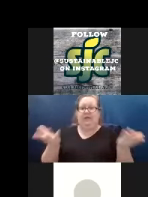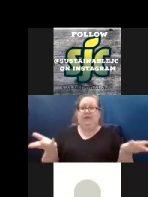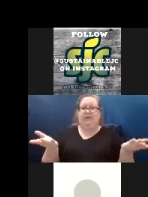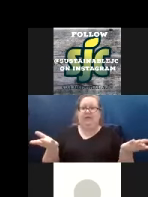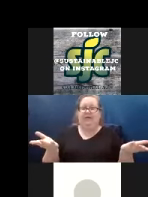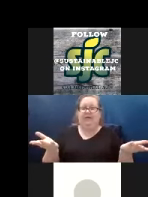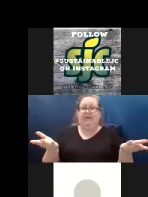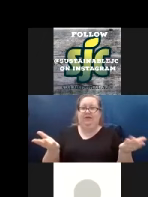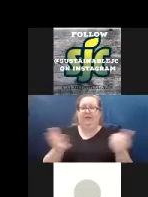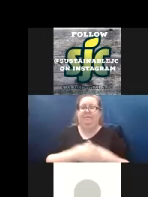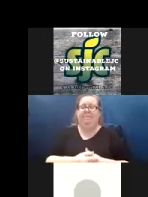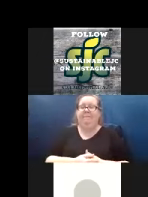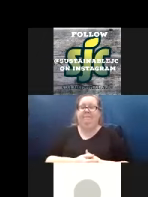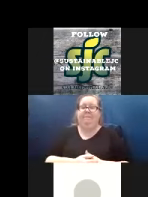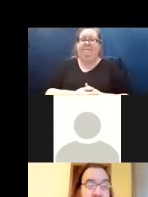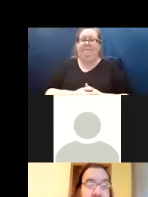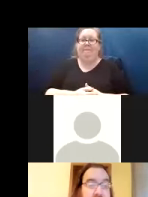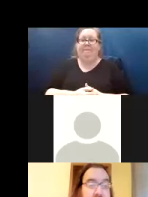And